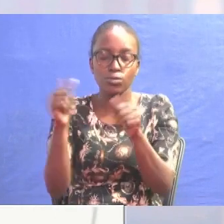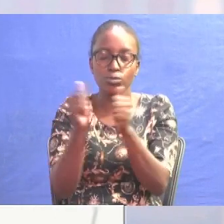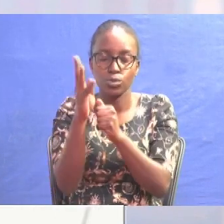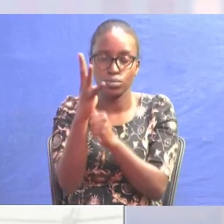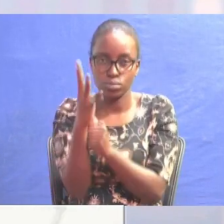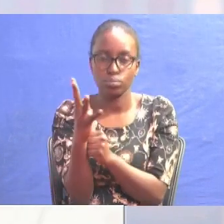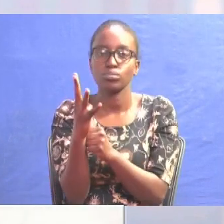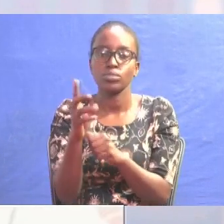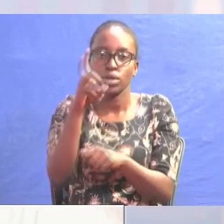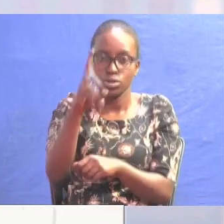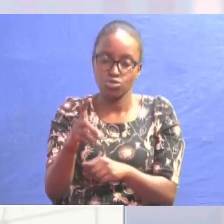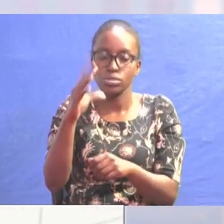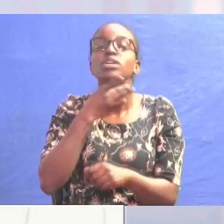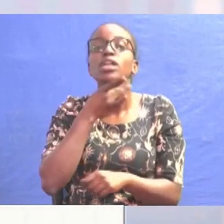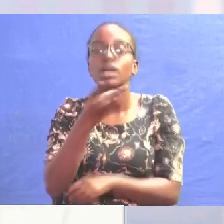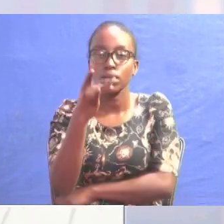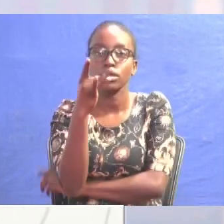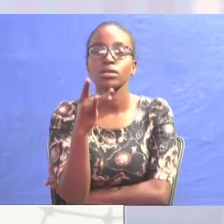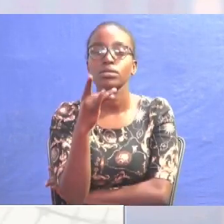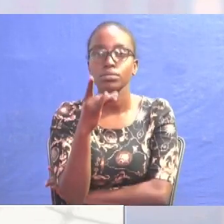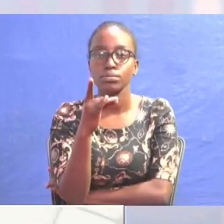like the opposite of what we usually